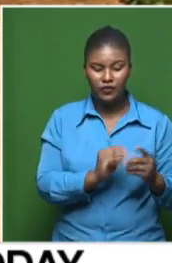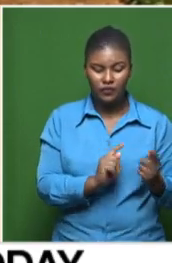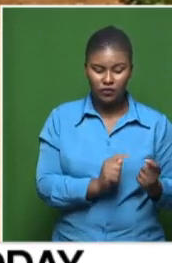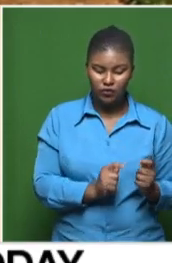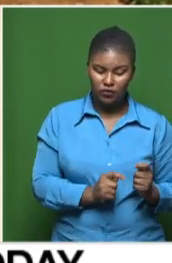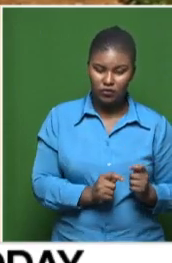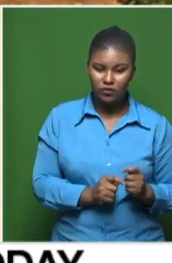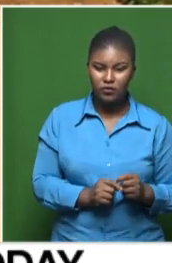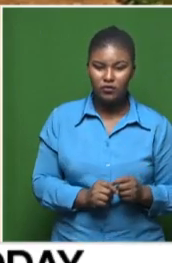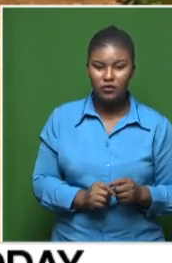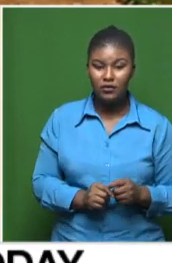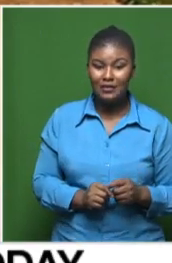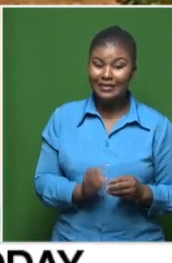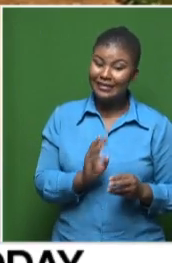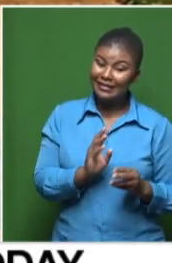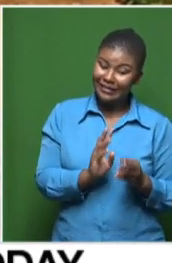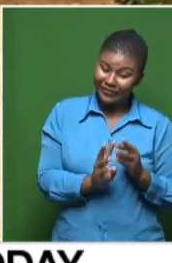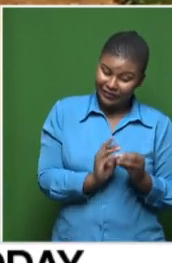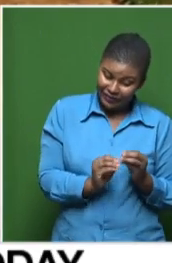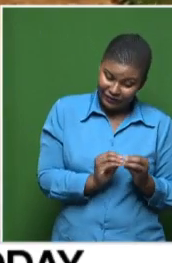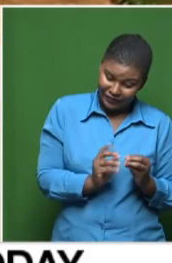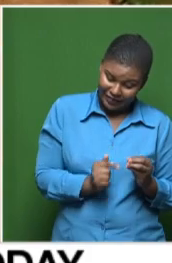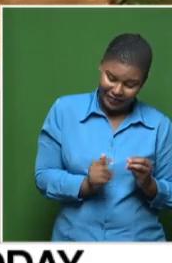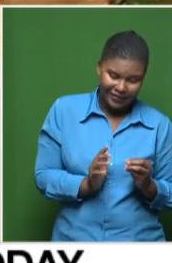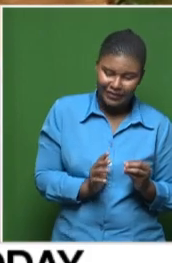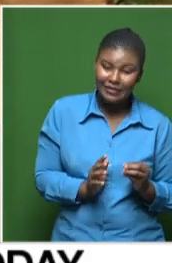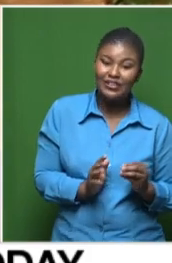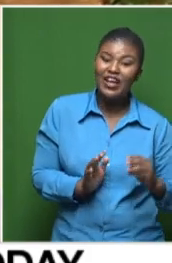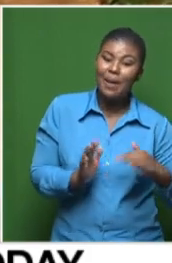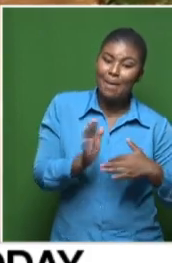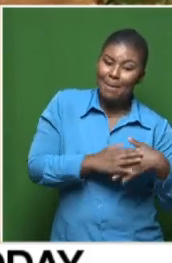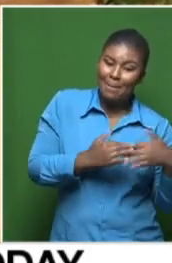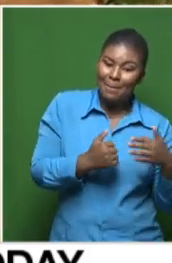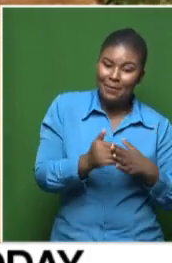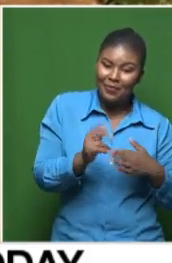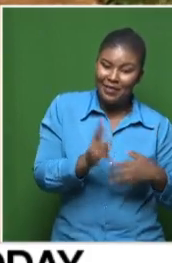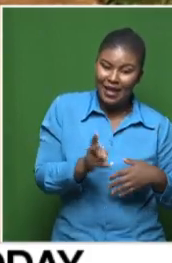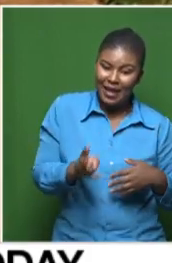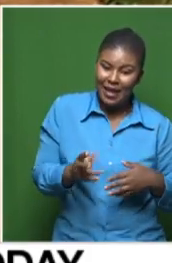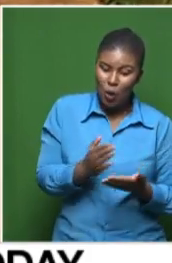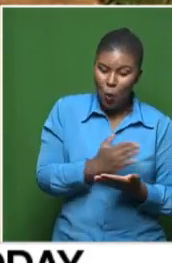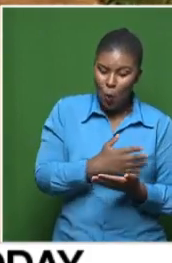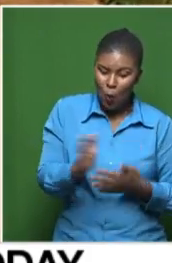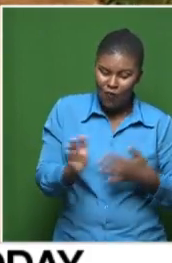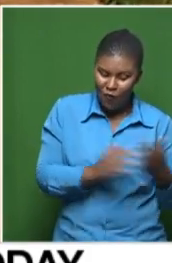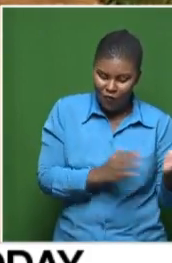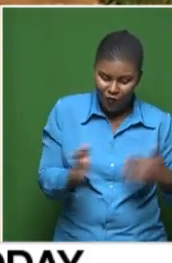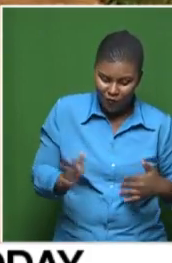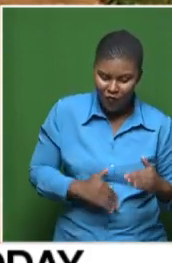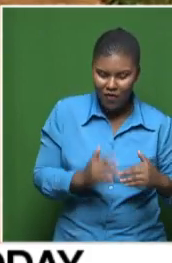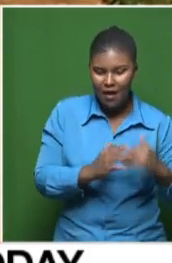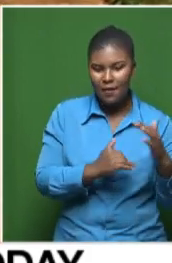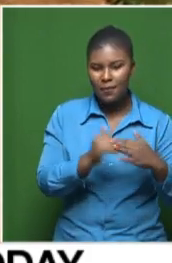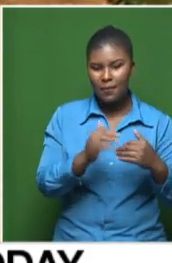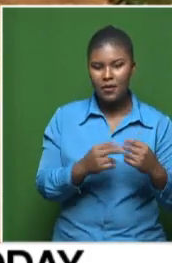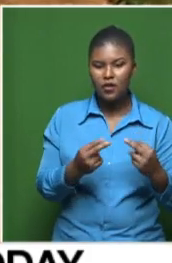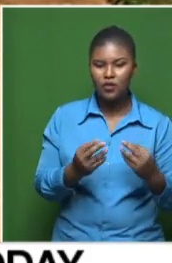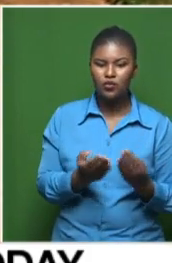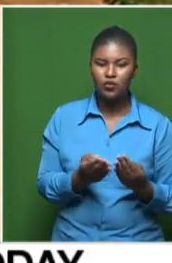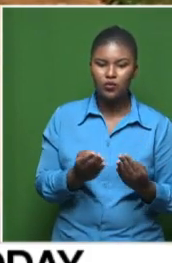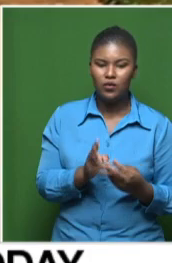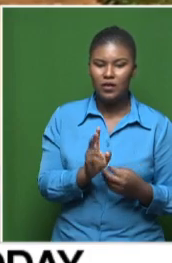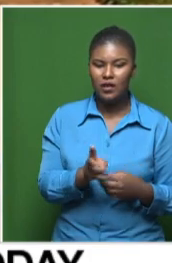rebuilding, not even renovations again, but rebuilding. Just start from 0 point base and build a new school for